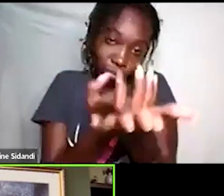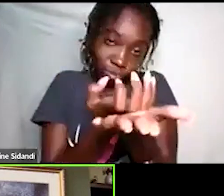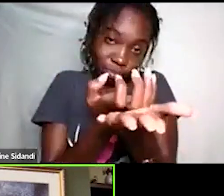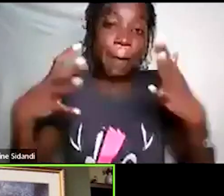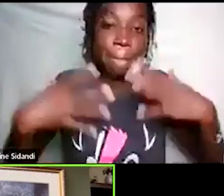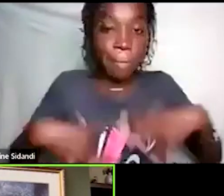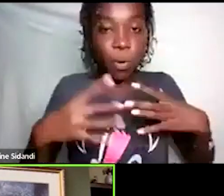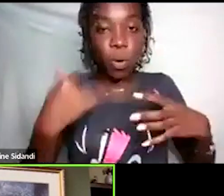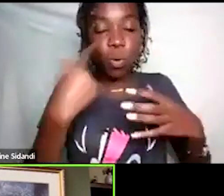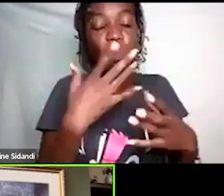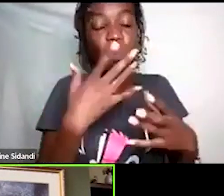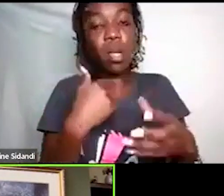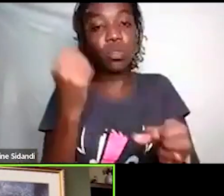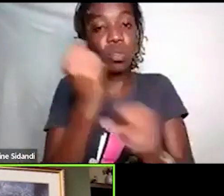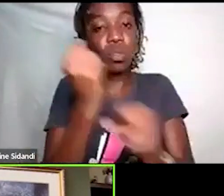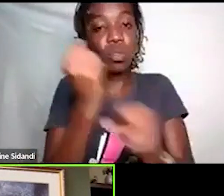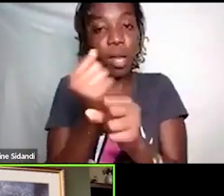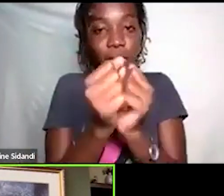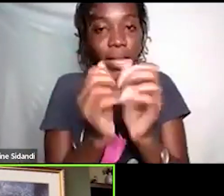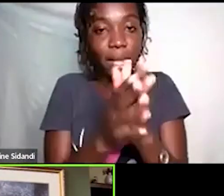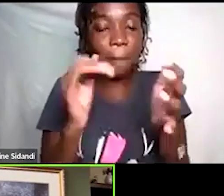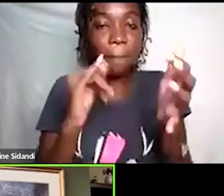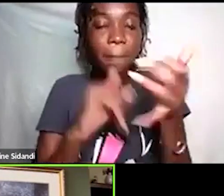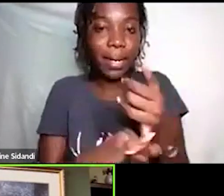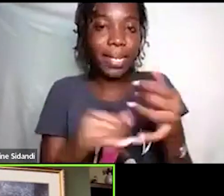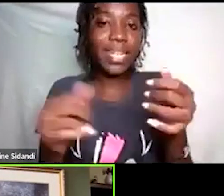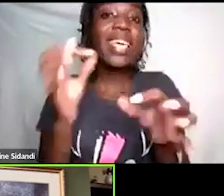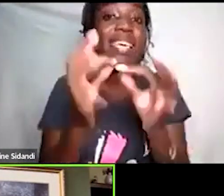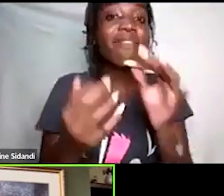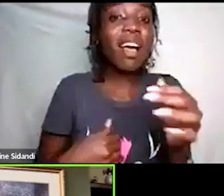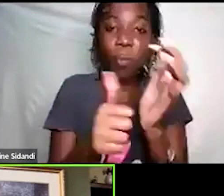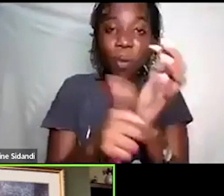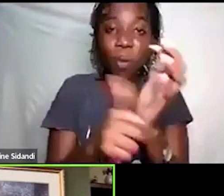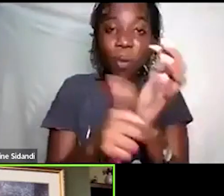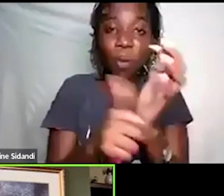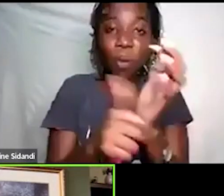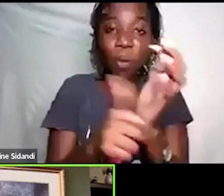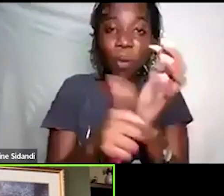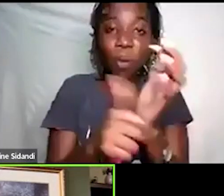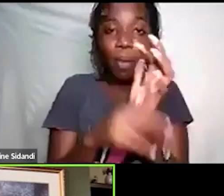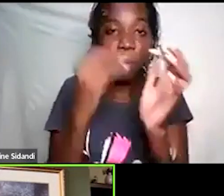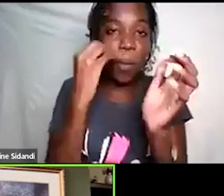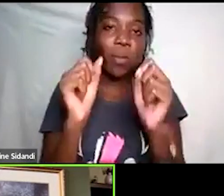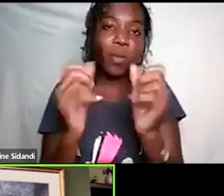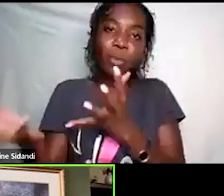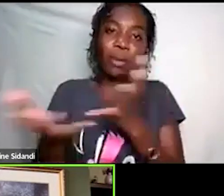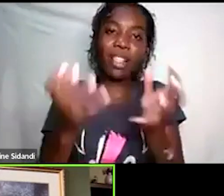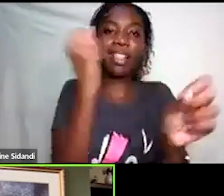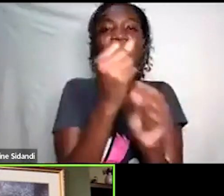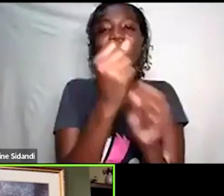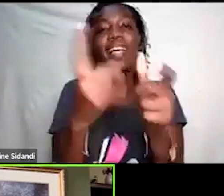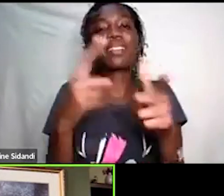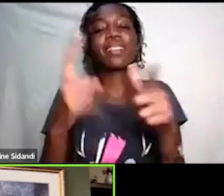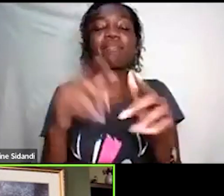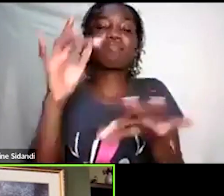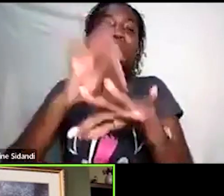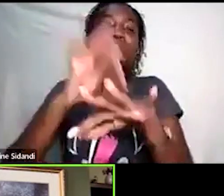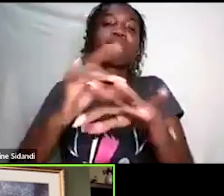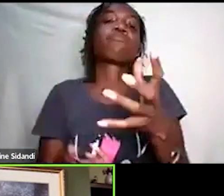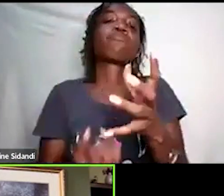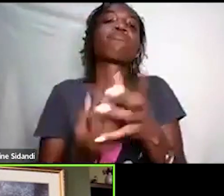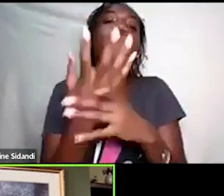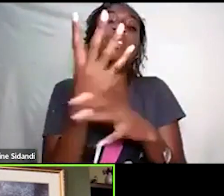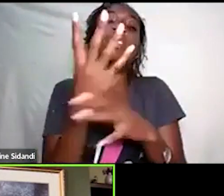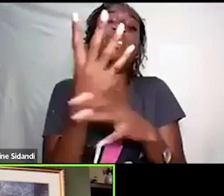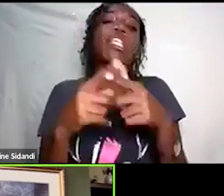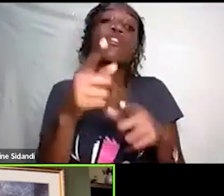case of conflict at home, they bring it to work and that affects productivity. You cannot beat that argument. It is